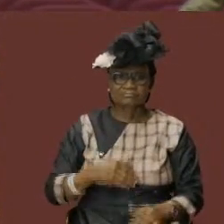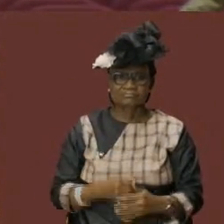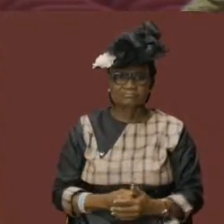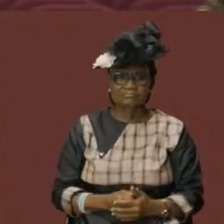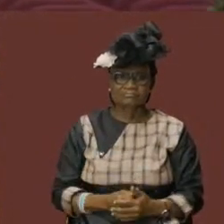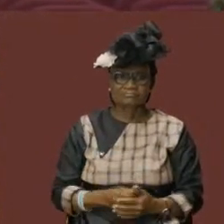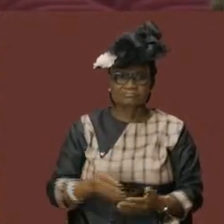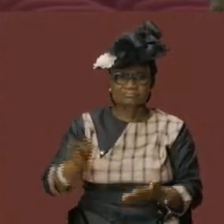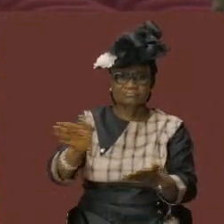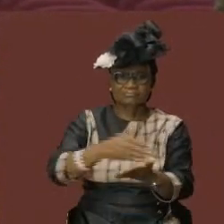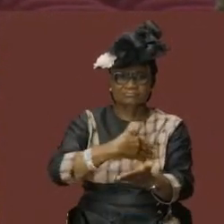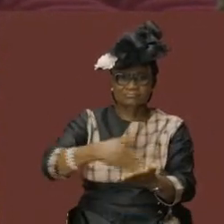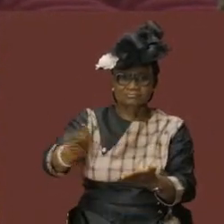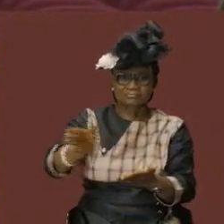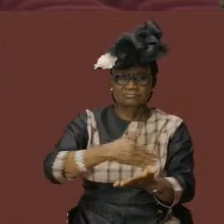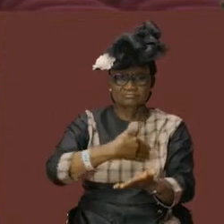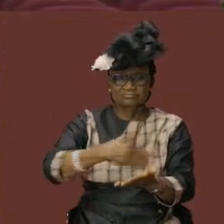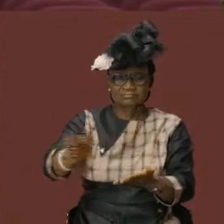Let your fire